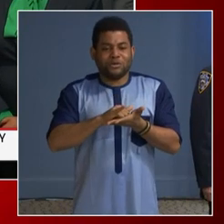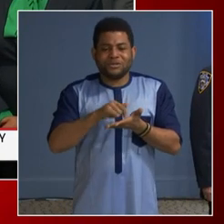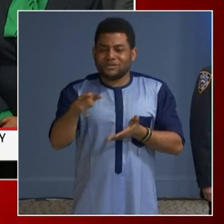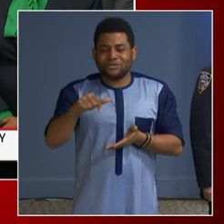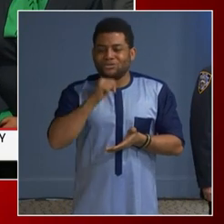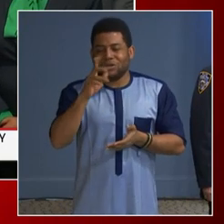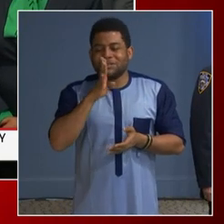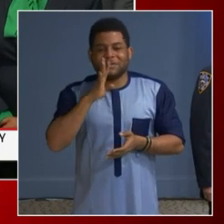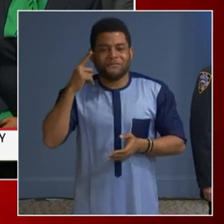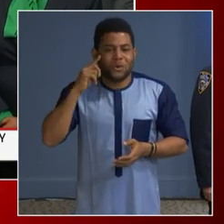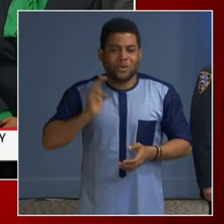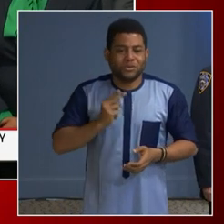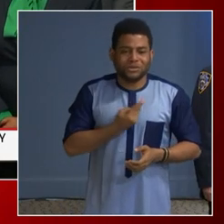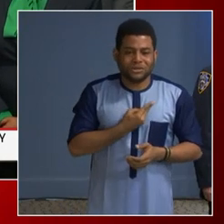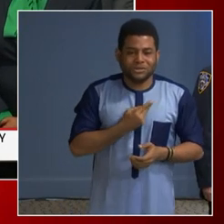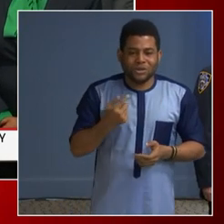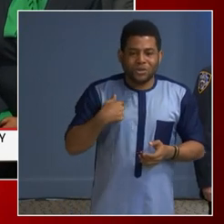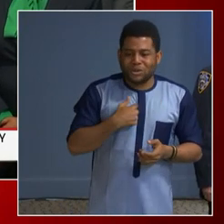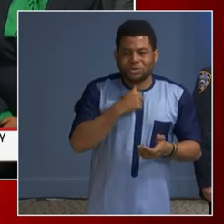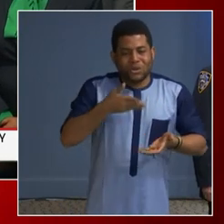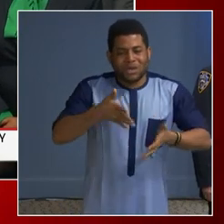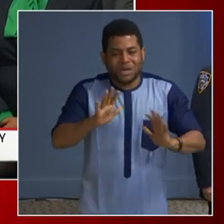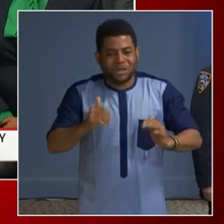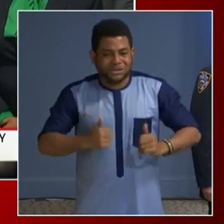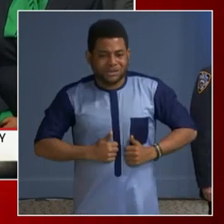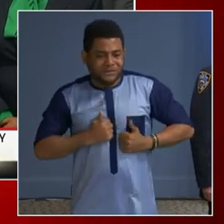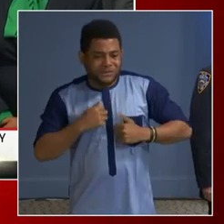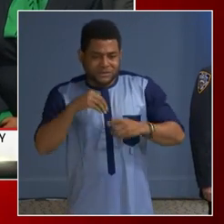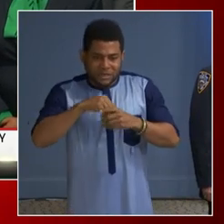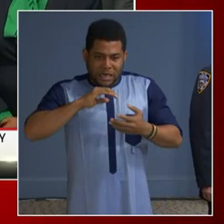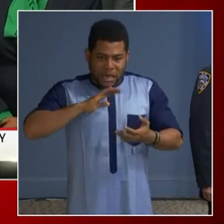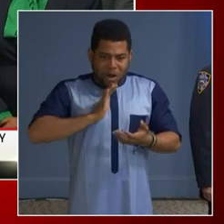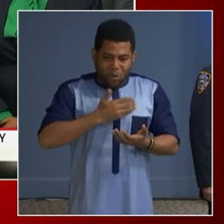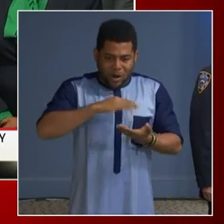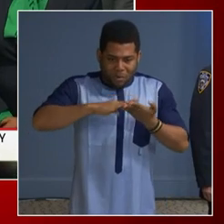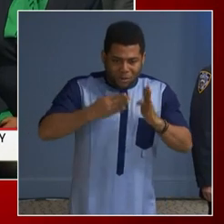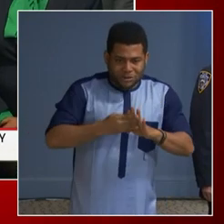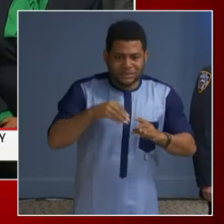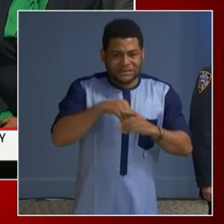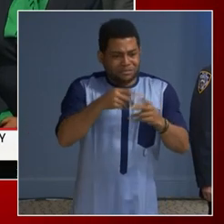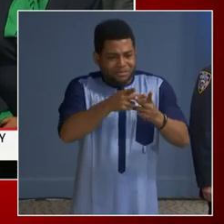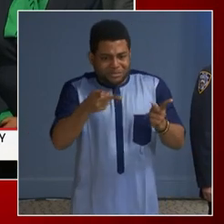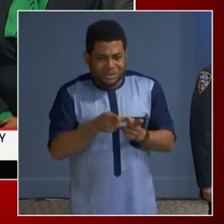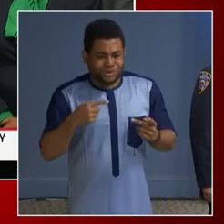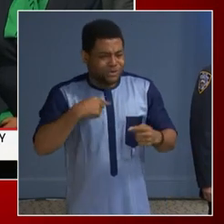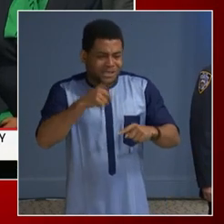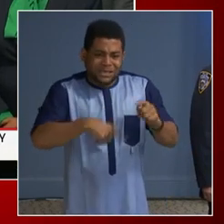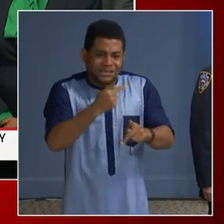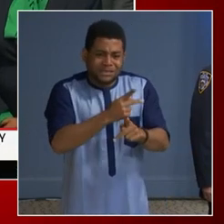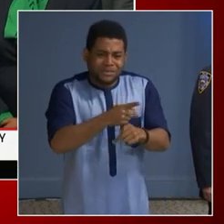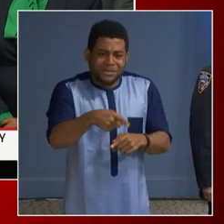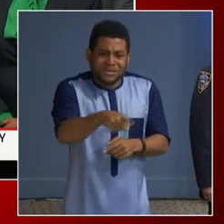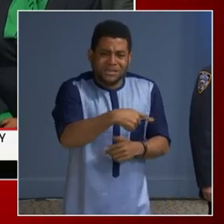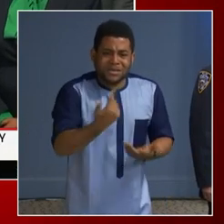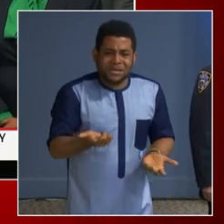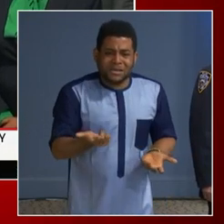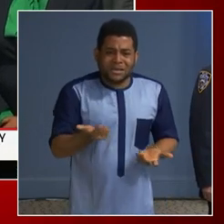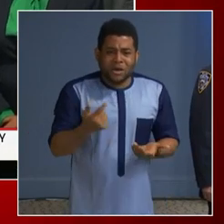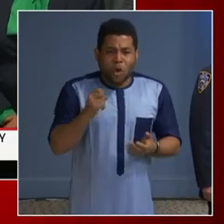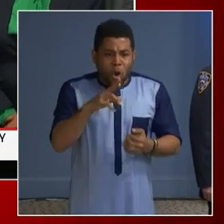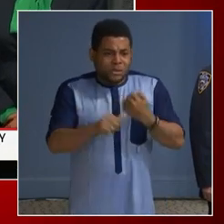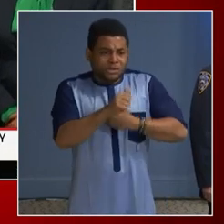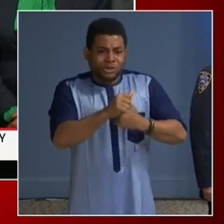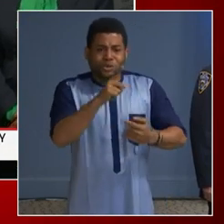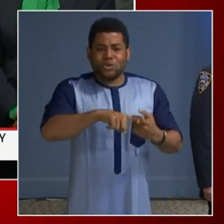allow the residents of our city to be in a position where they can't take care of themselves or they're dangerous to others. We had